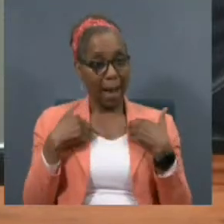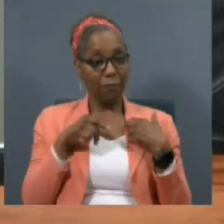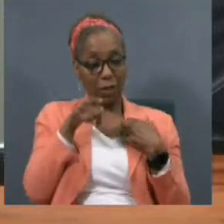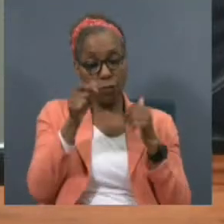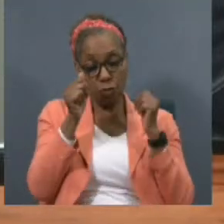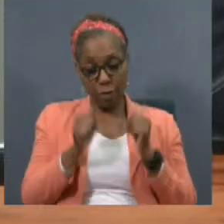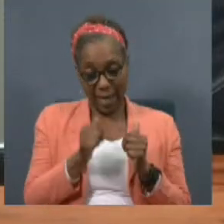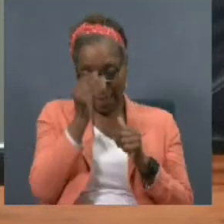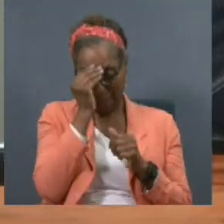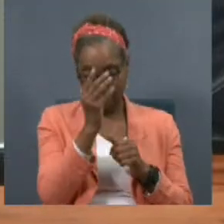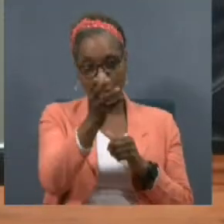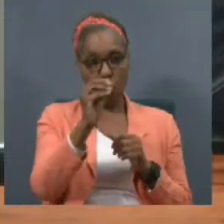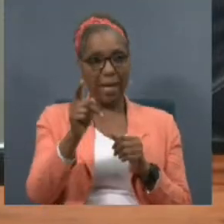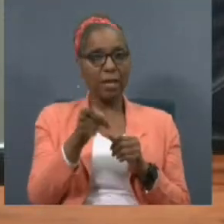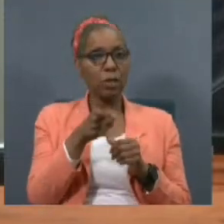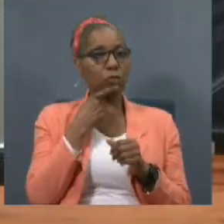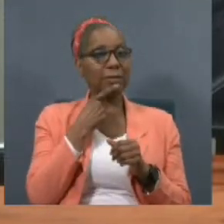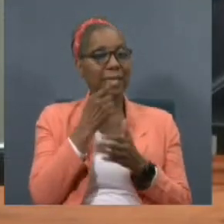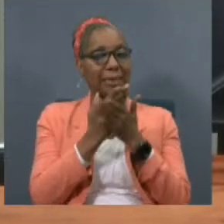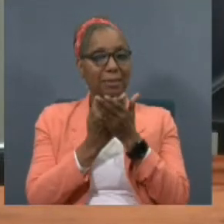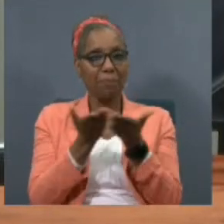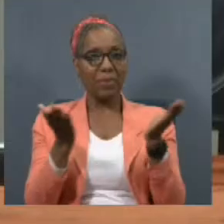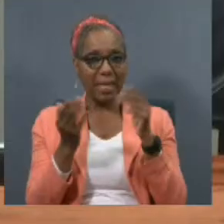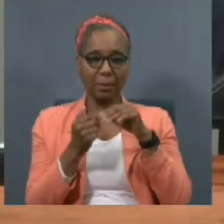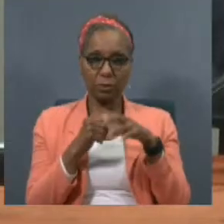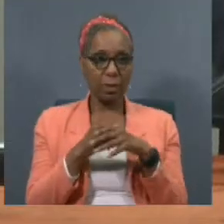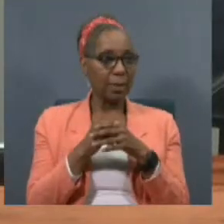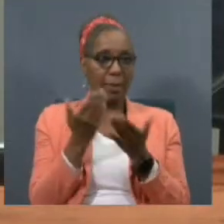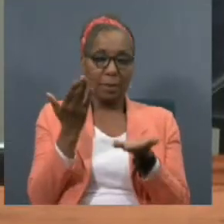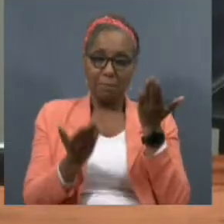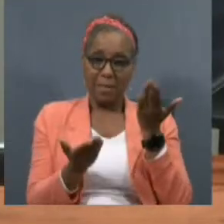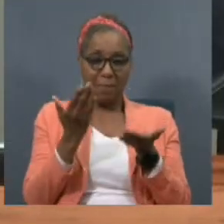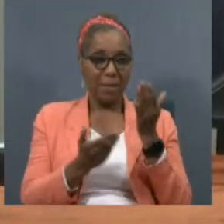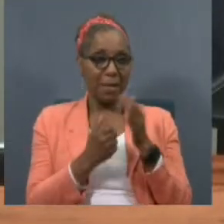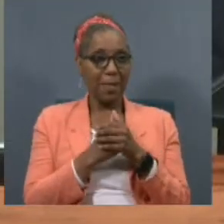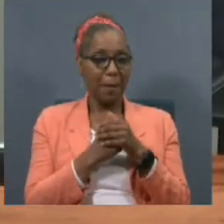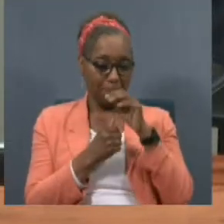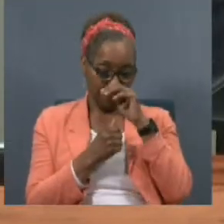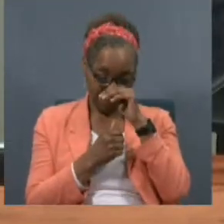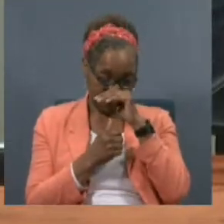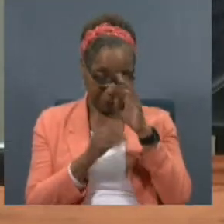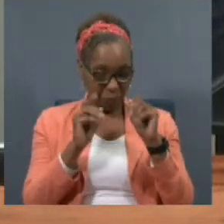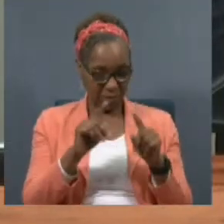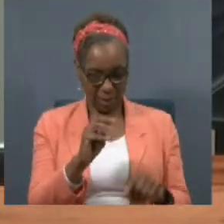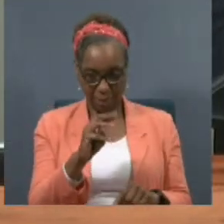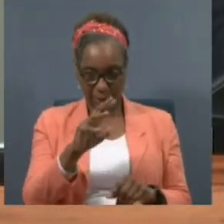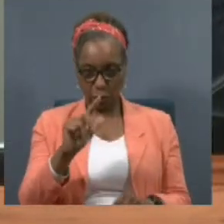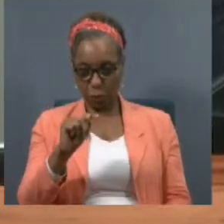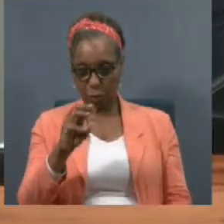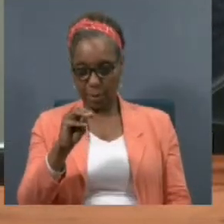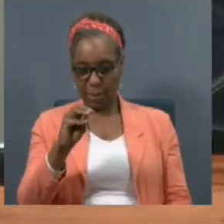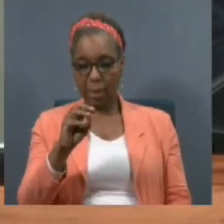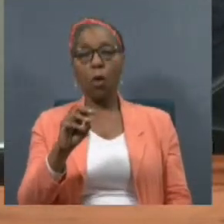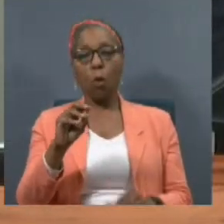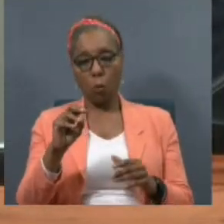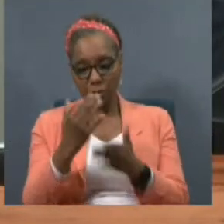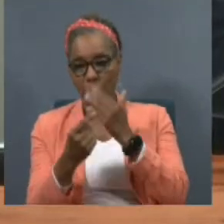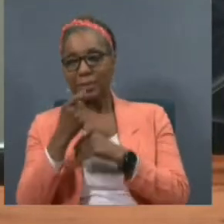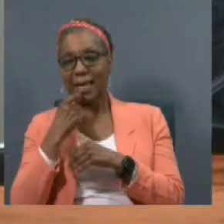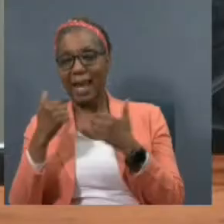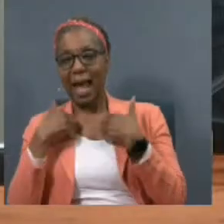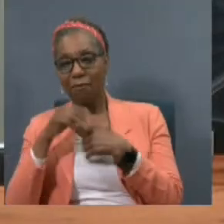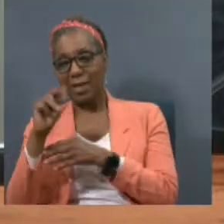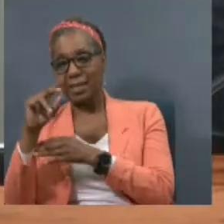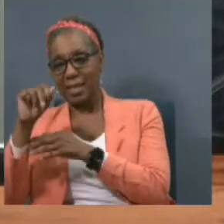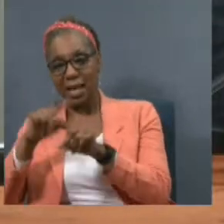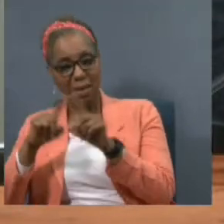you can share with us? I know you said some things that maybe, I don't know if you, well, no, that was Mr. Thomas said he had an NDA. Mm-hmm. But is there anything, could